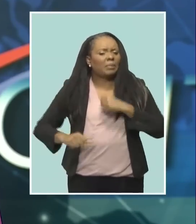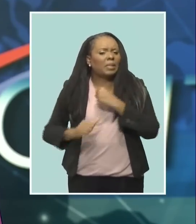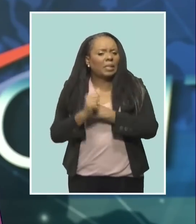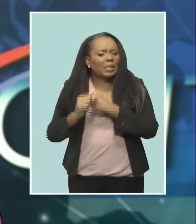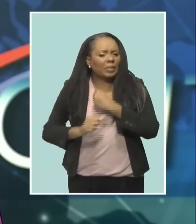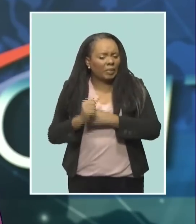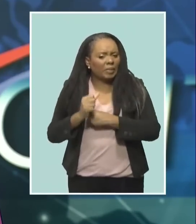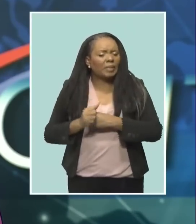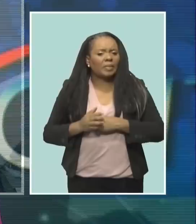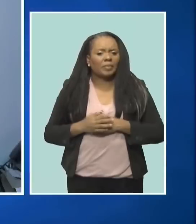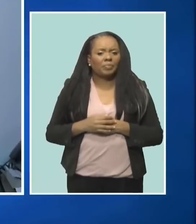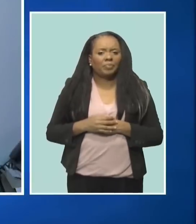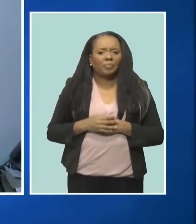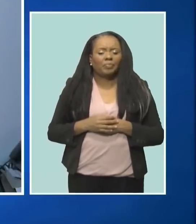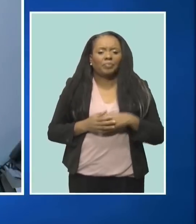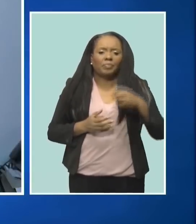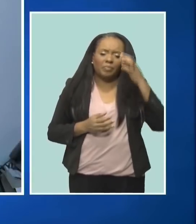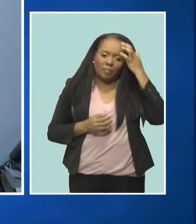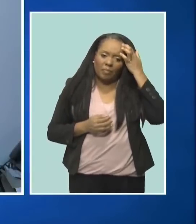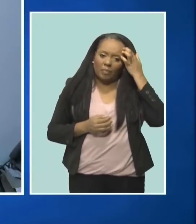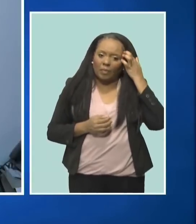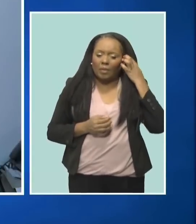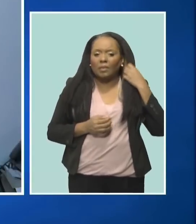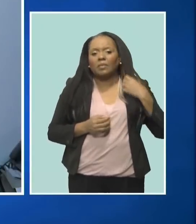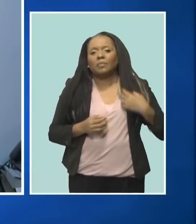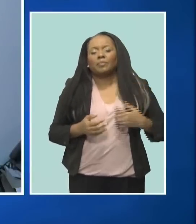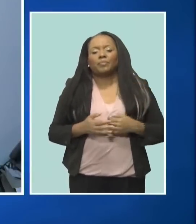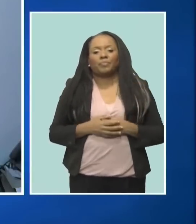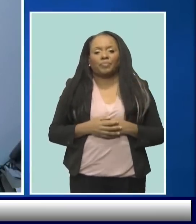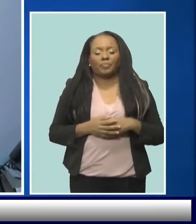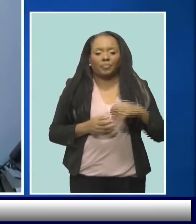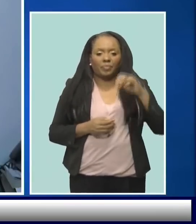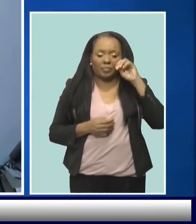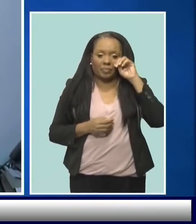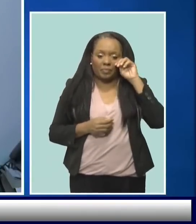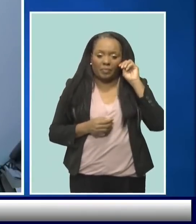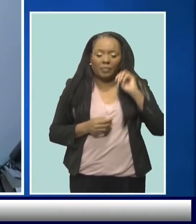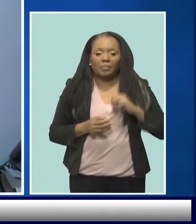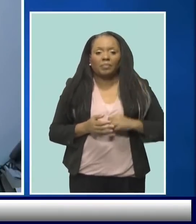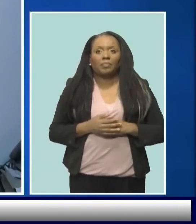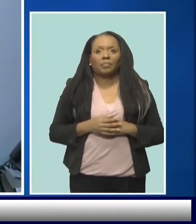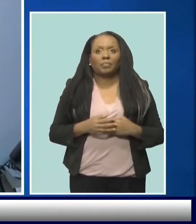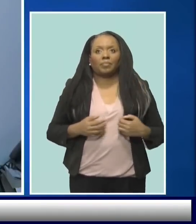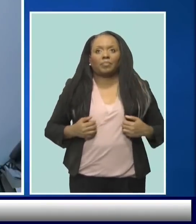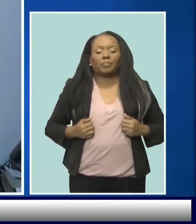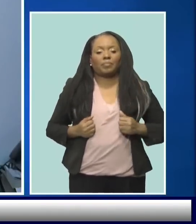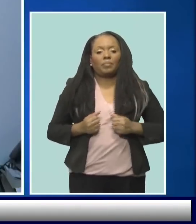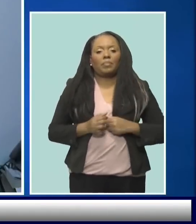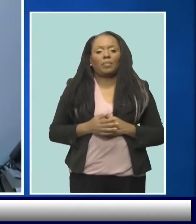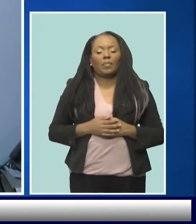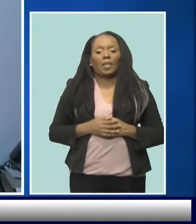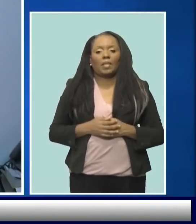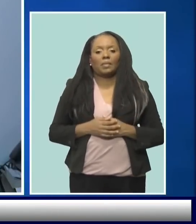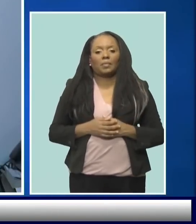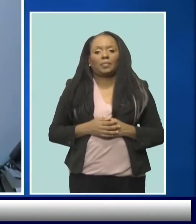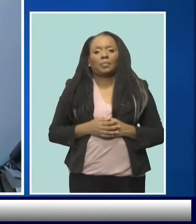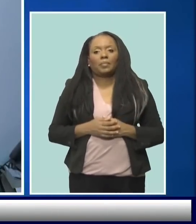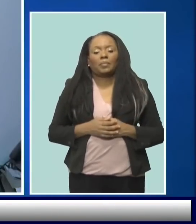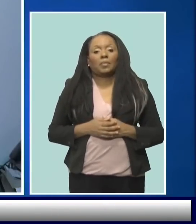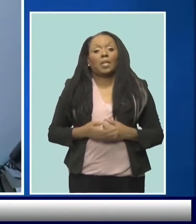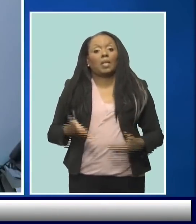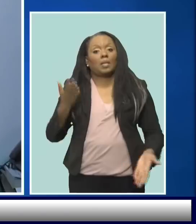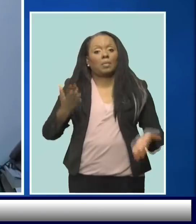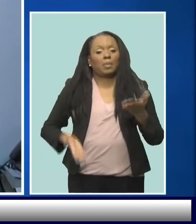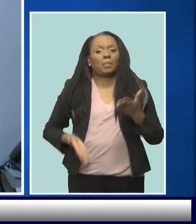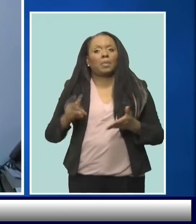chemicals. This can be done, one, by placing a barrier around the home. And in placing